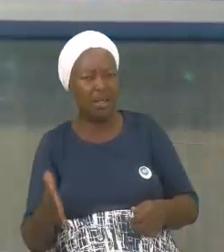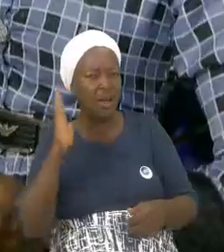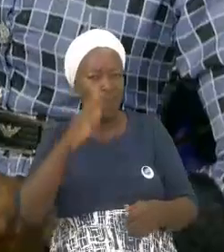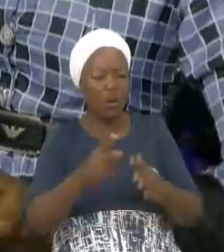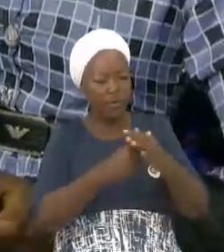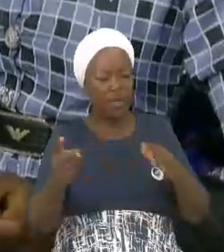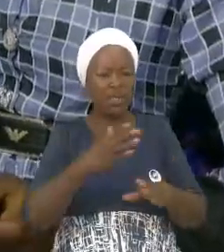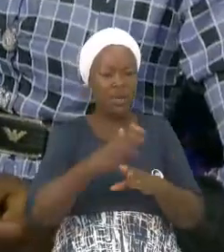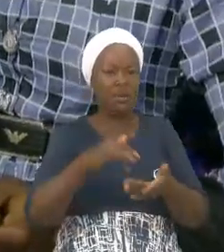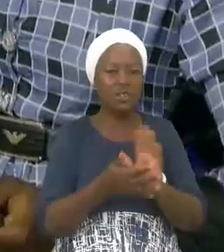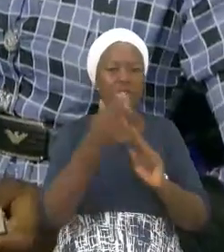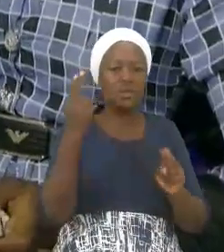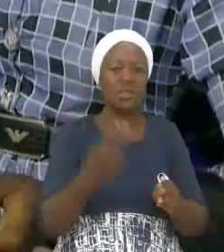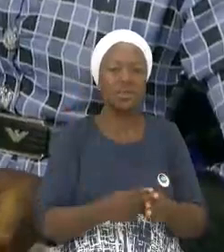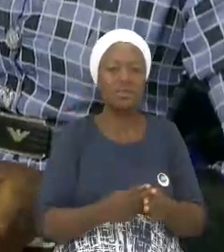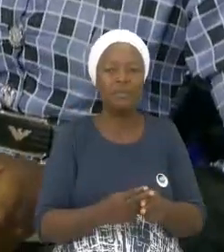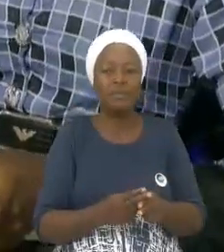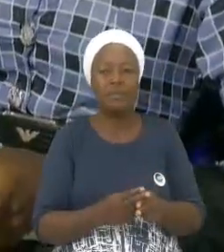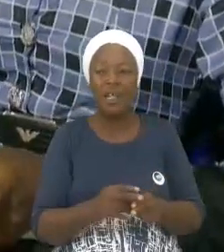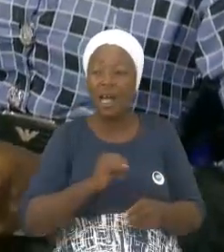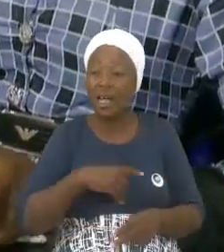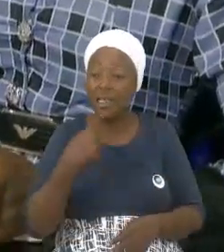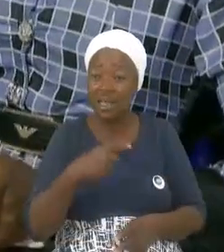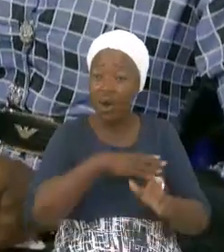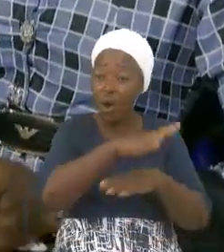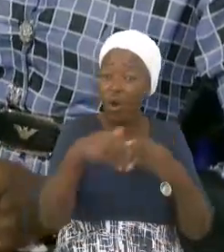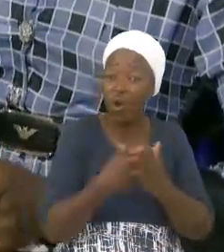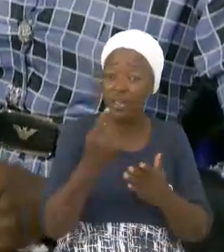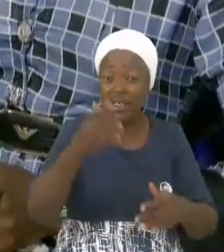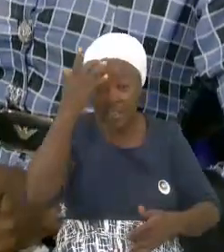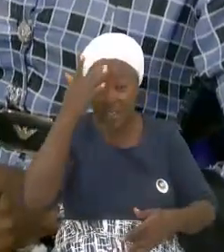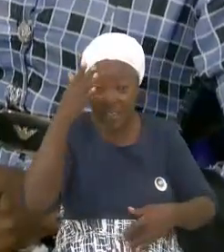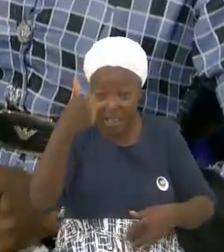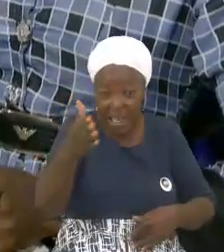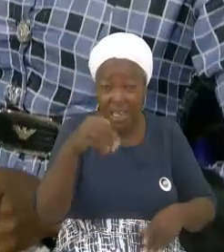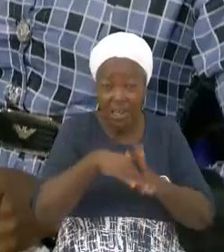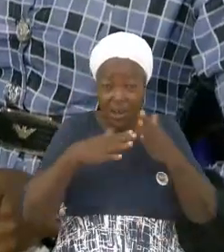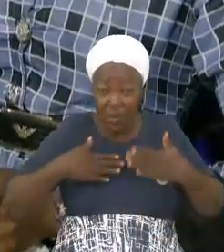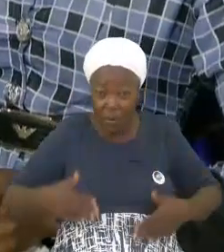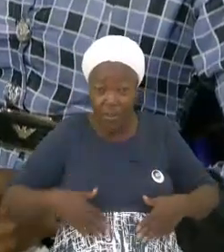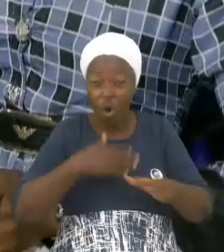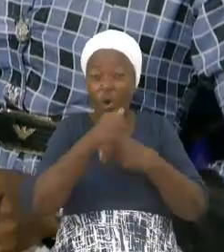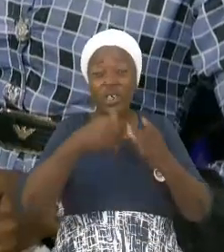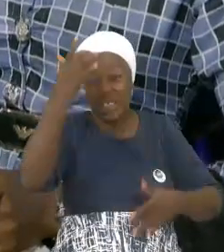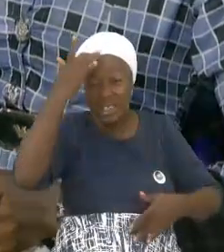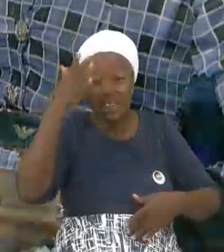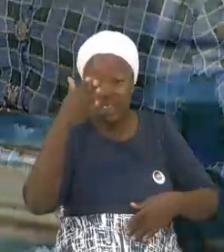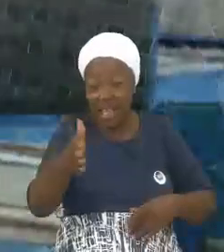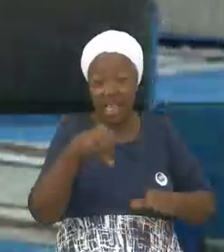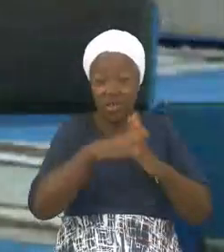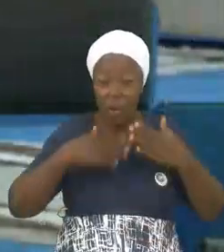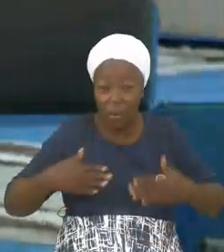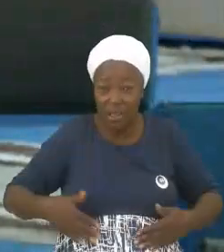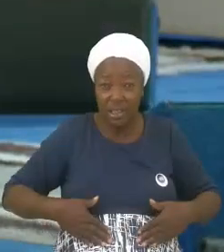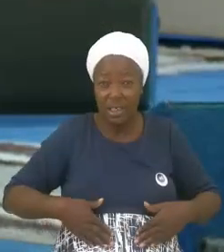away. I said all the sicknesses there, all the diseases there in your